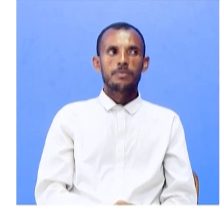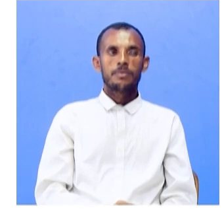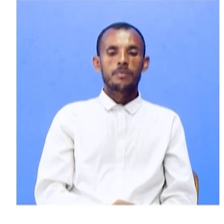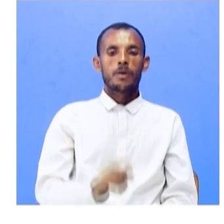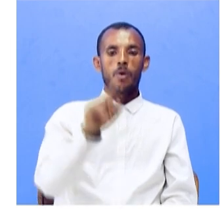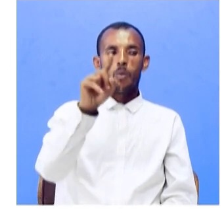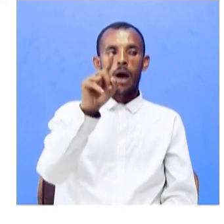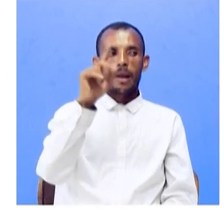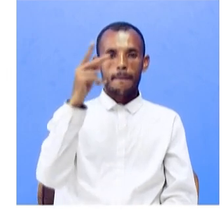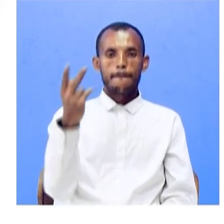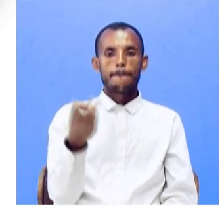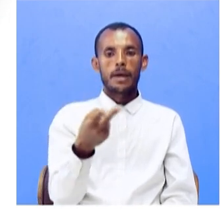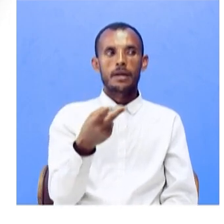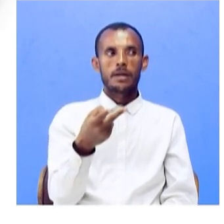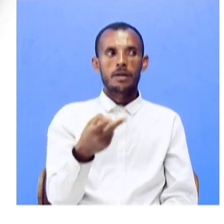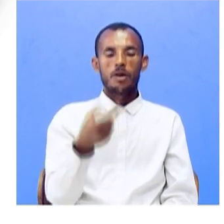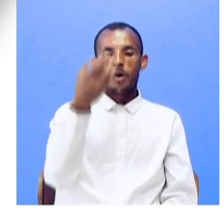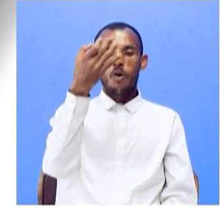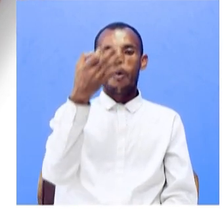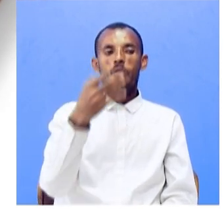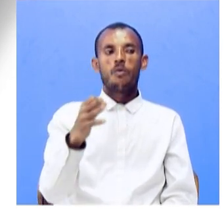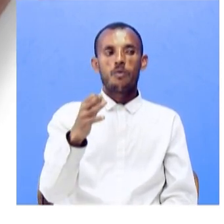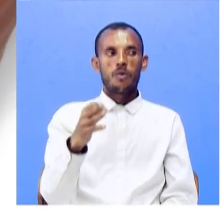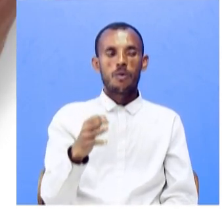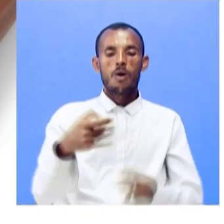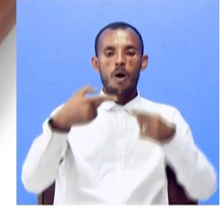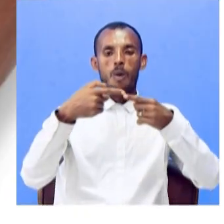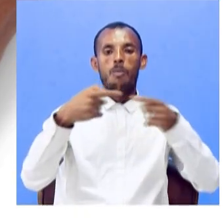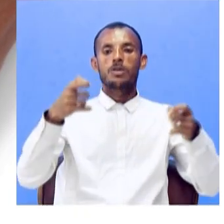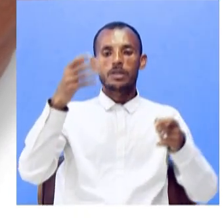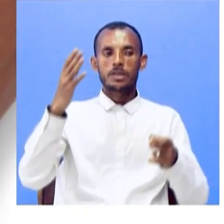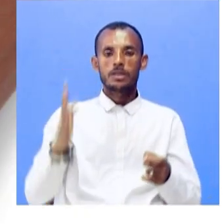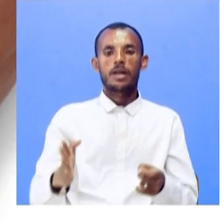one pair of opposite sides